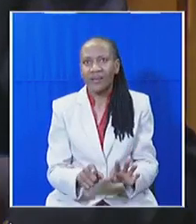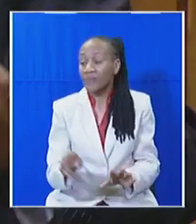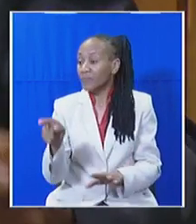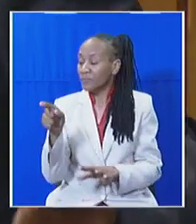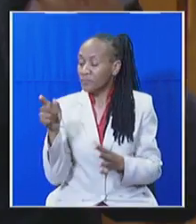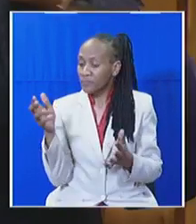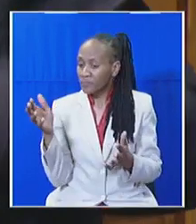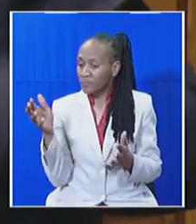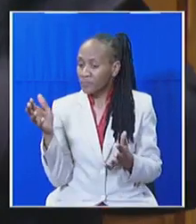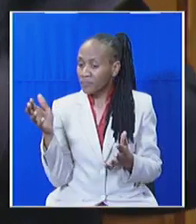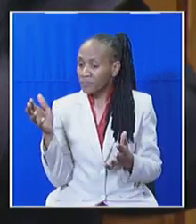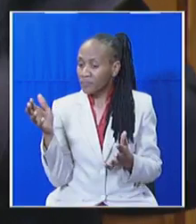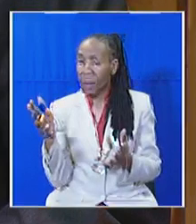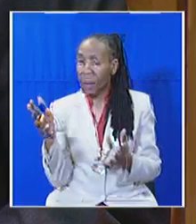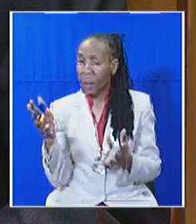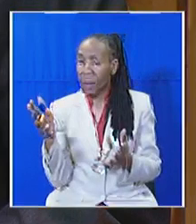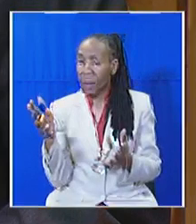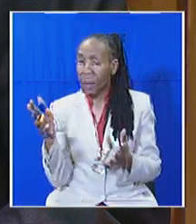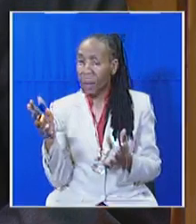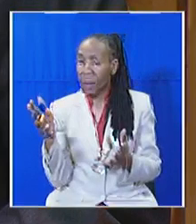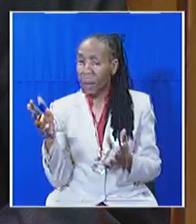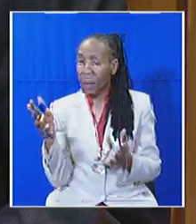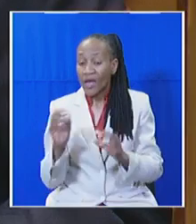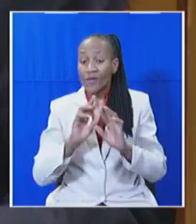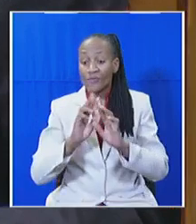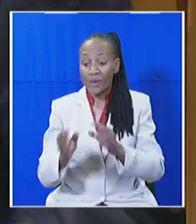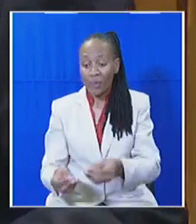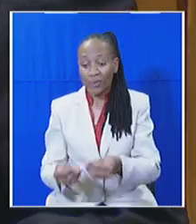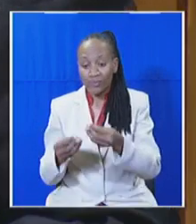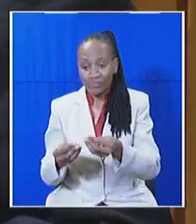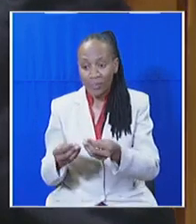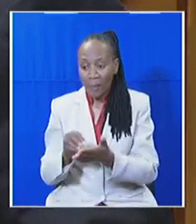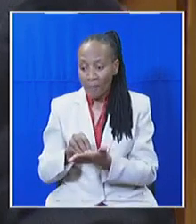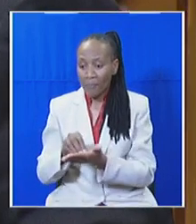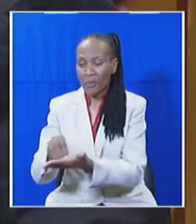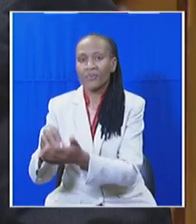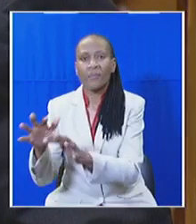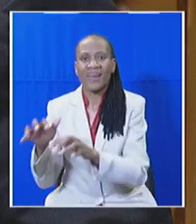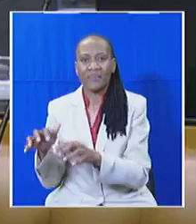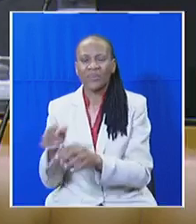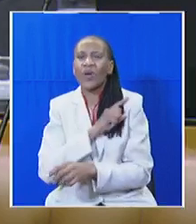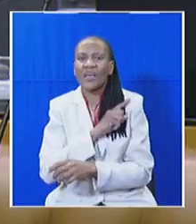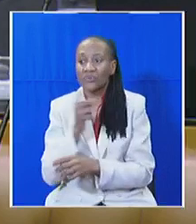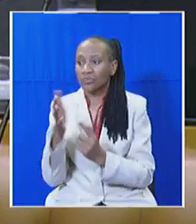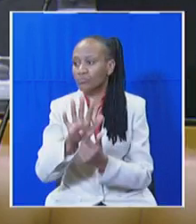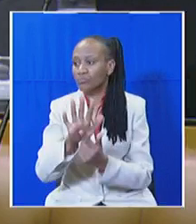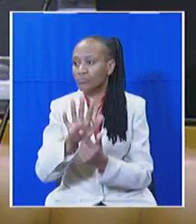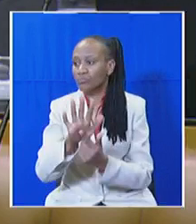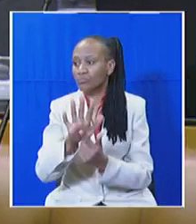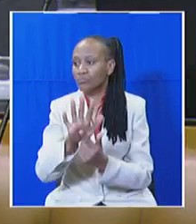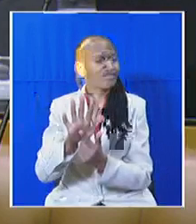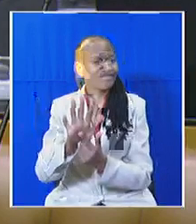do with the report brought to you. It was not just brought to you to look at it. The